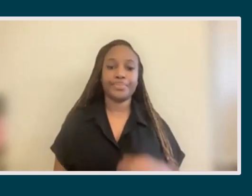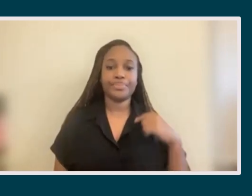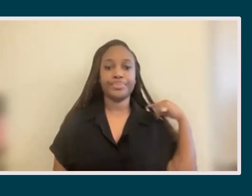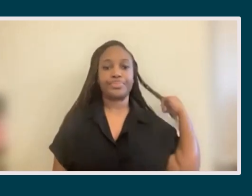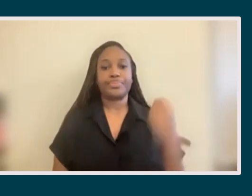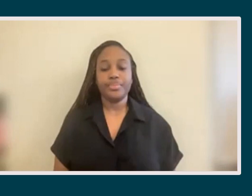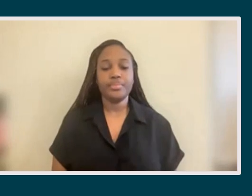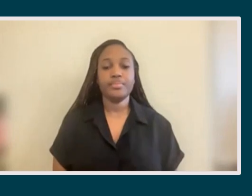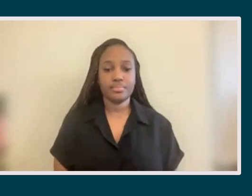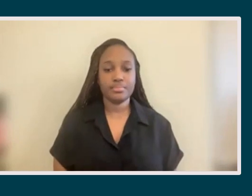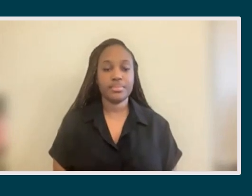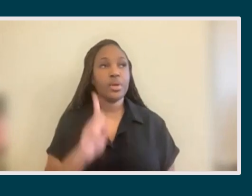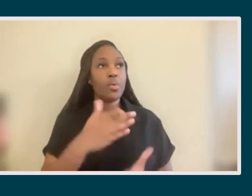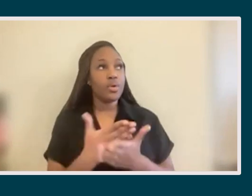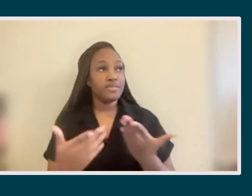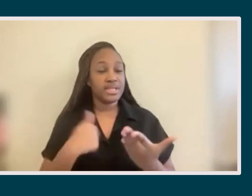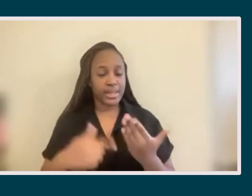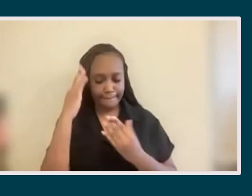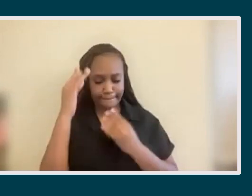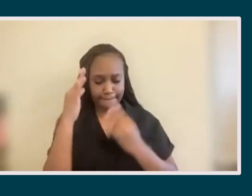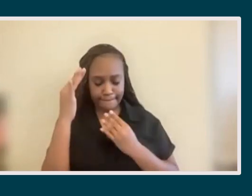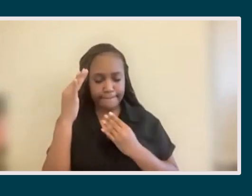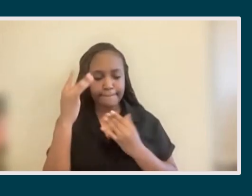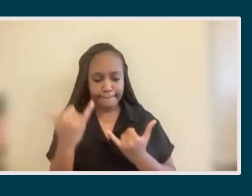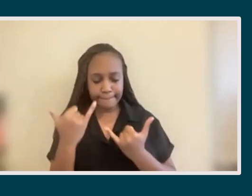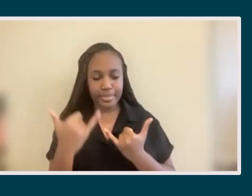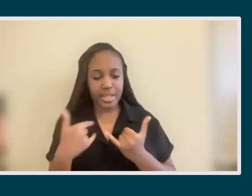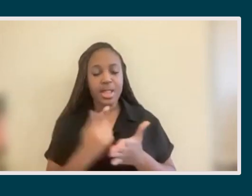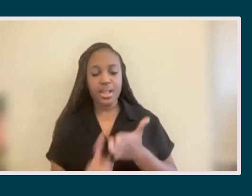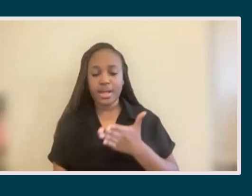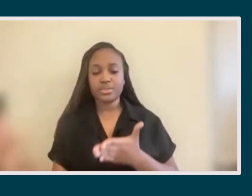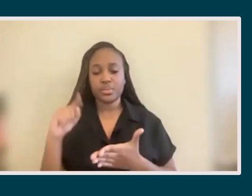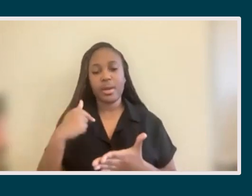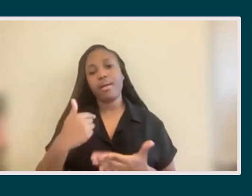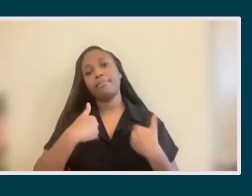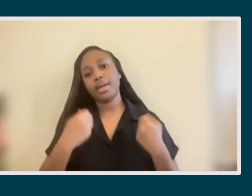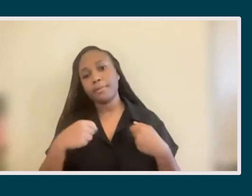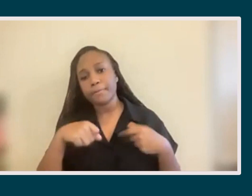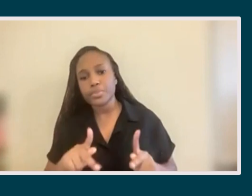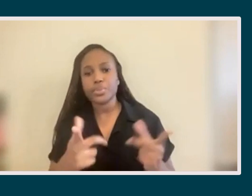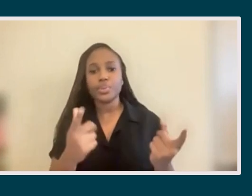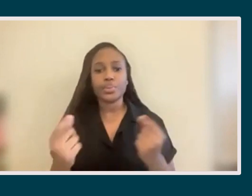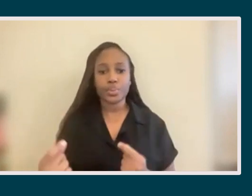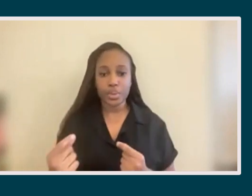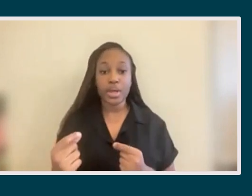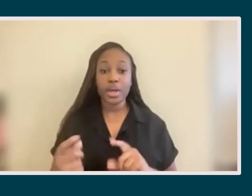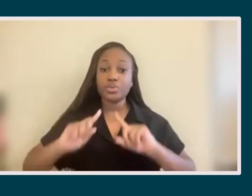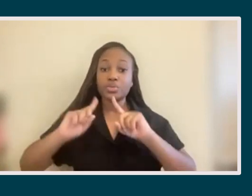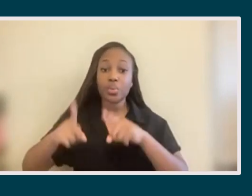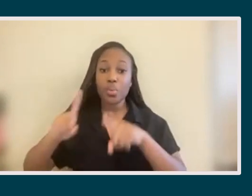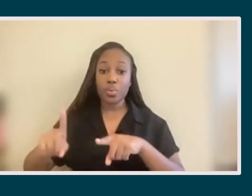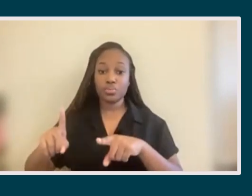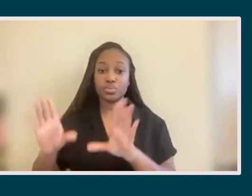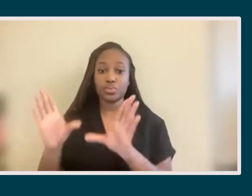Barb, one of the things I'm thinking about is that last week I had the chance to be at a summit that Dr.